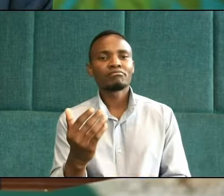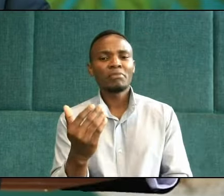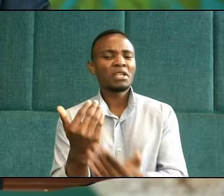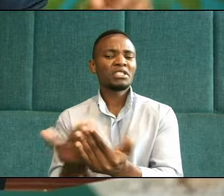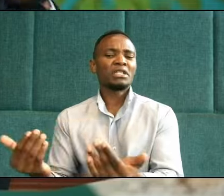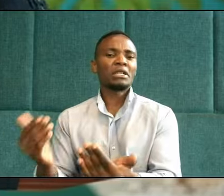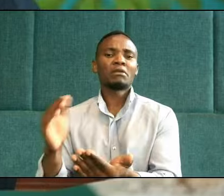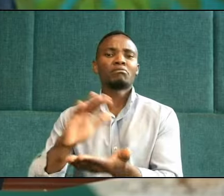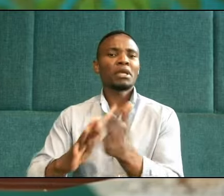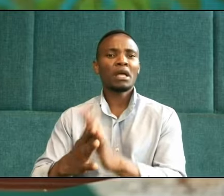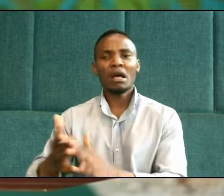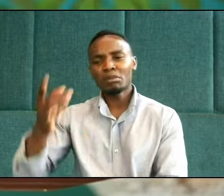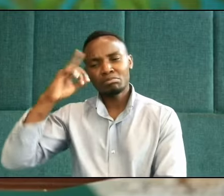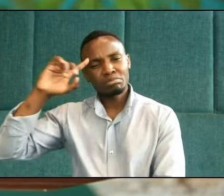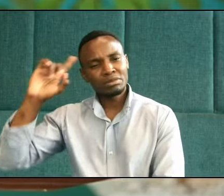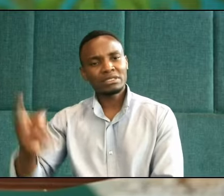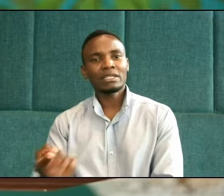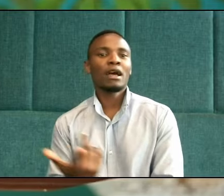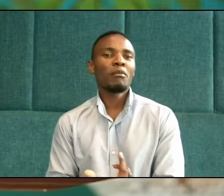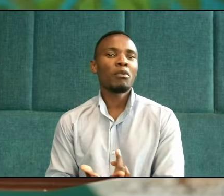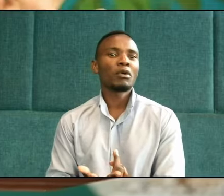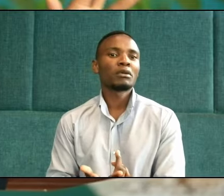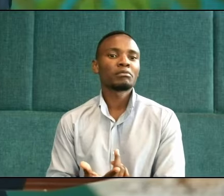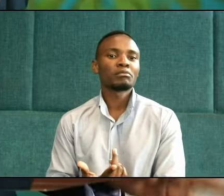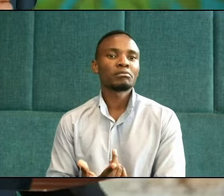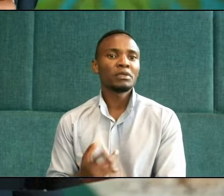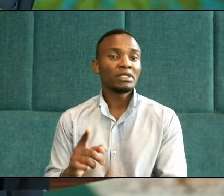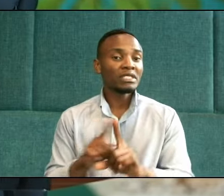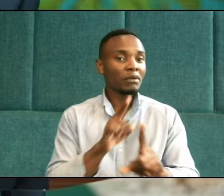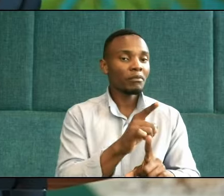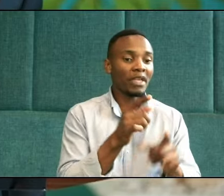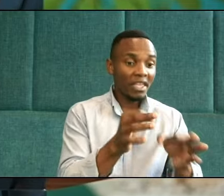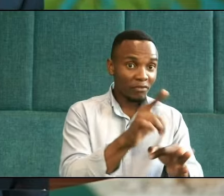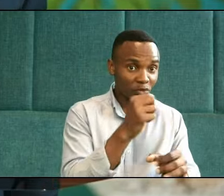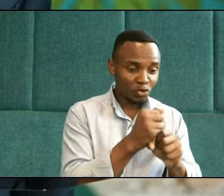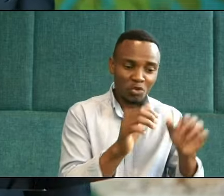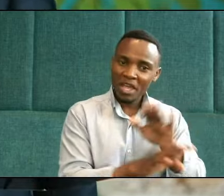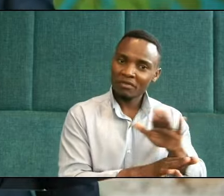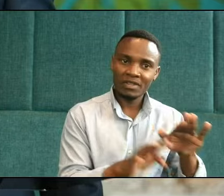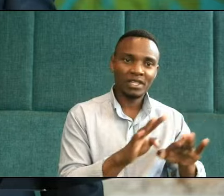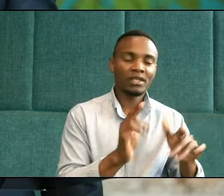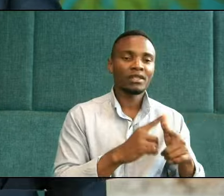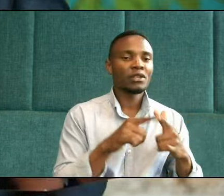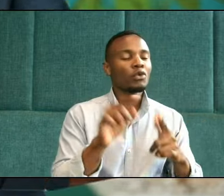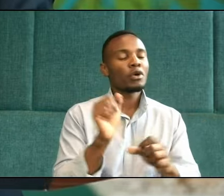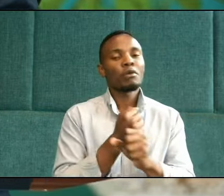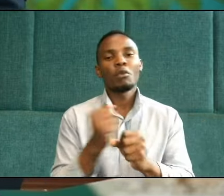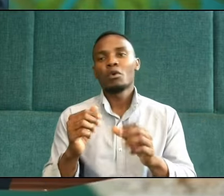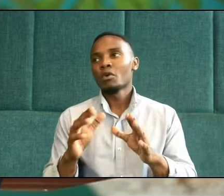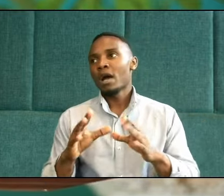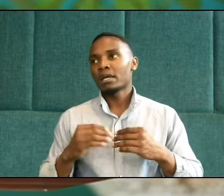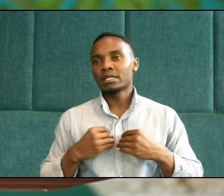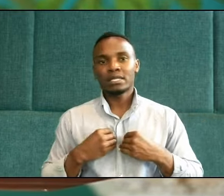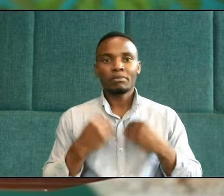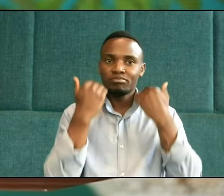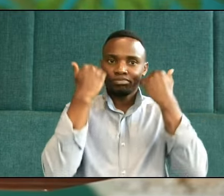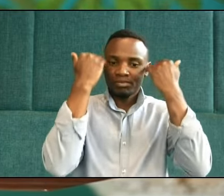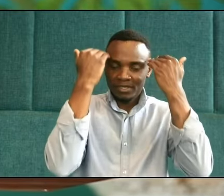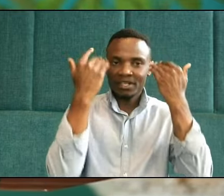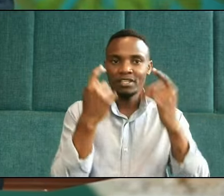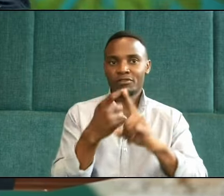become rebellious and you have done all what you could do. Are you getting me? You will